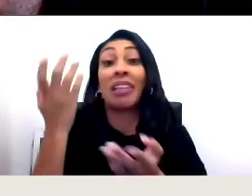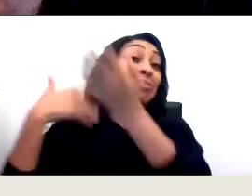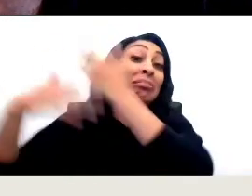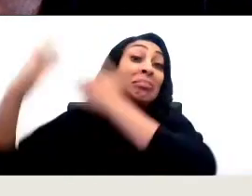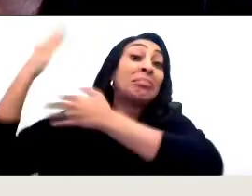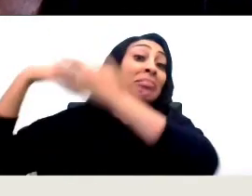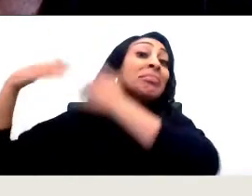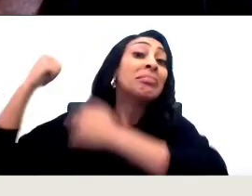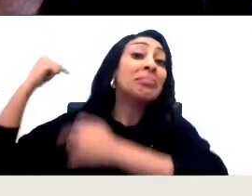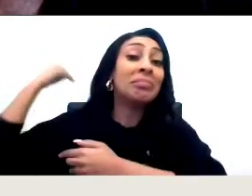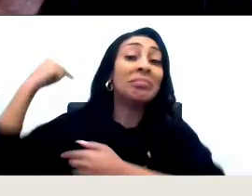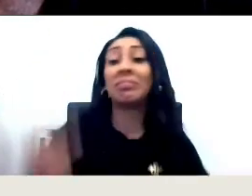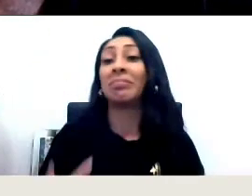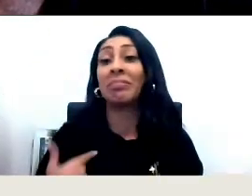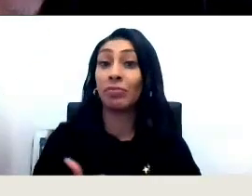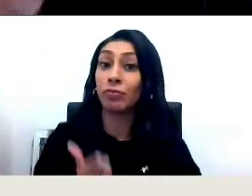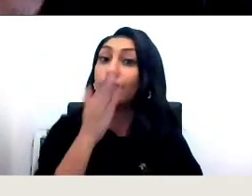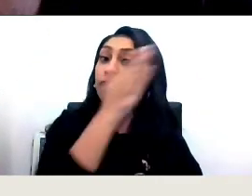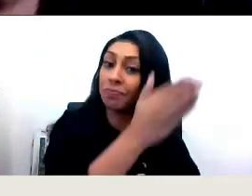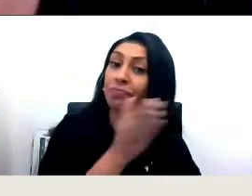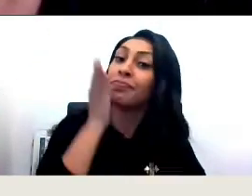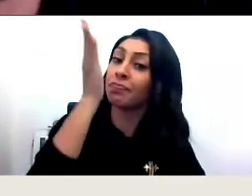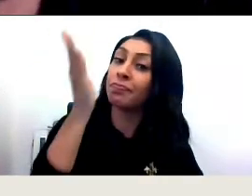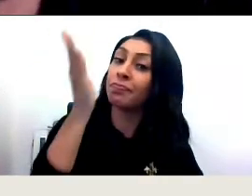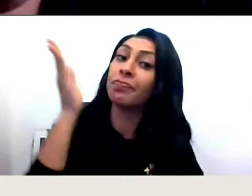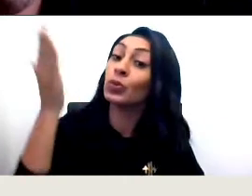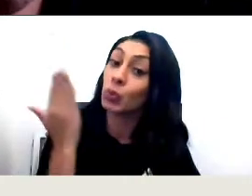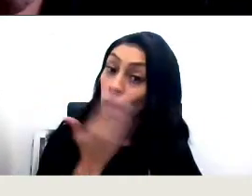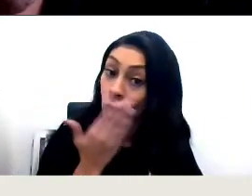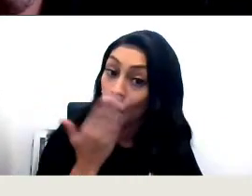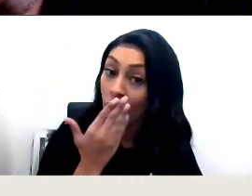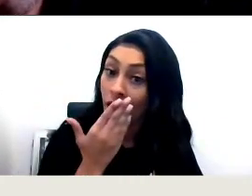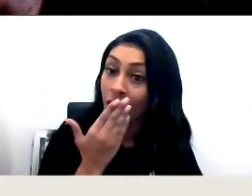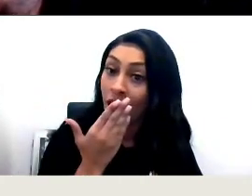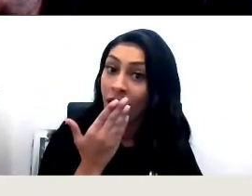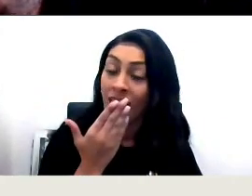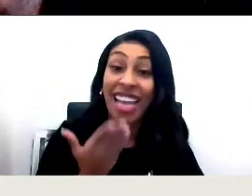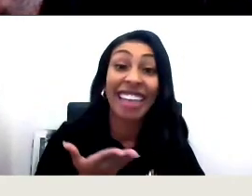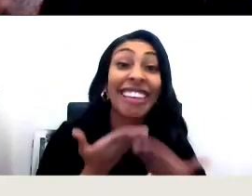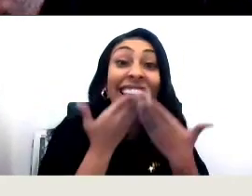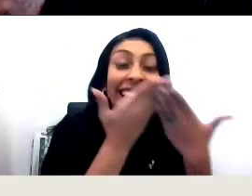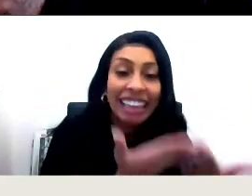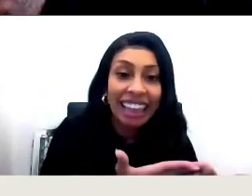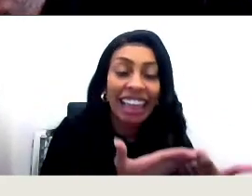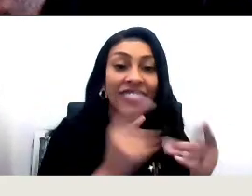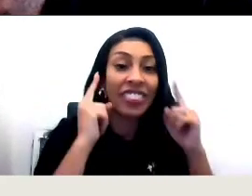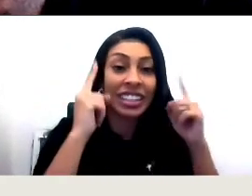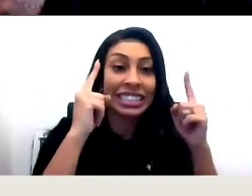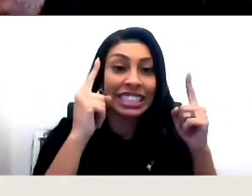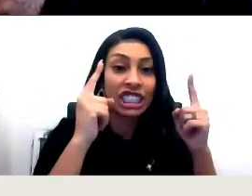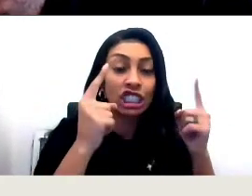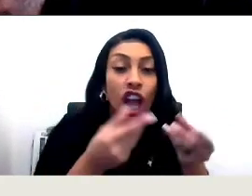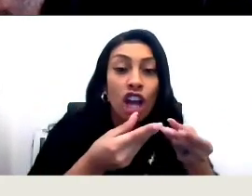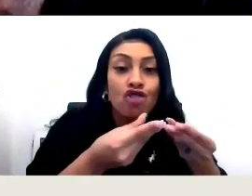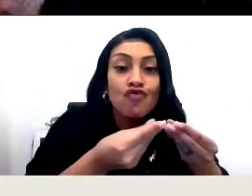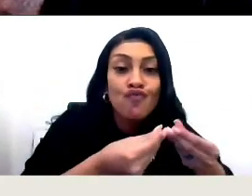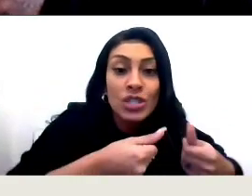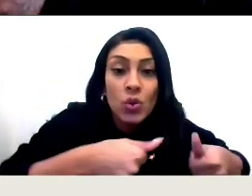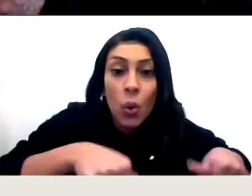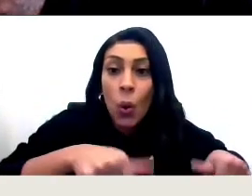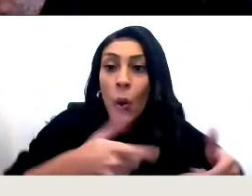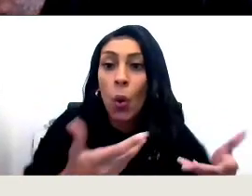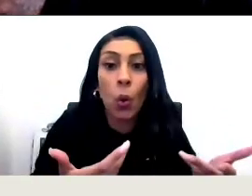they basically go into schools and equip the teachers and encourage the teachers to put on